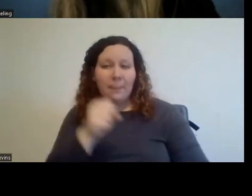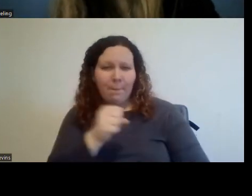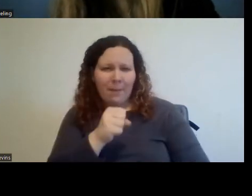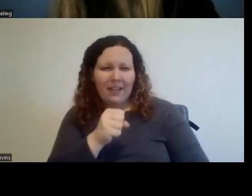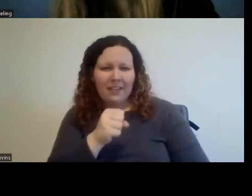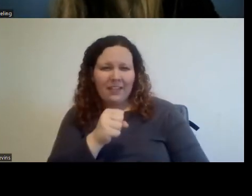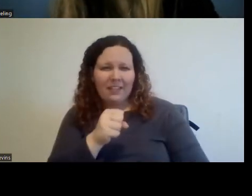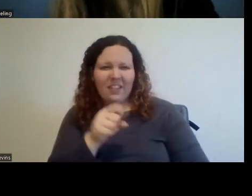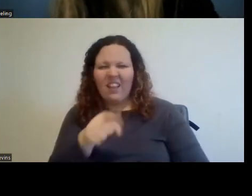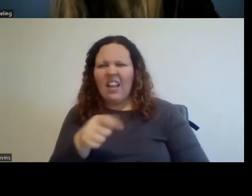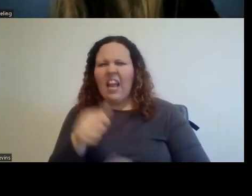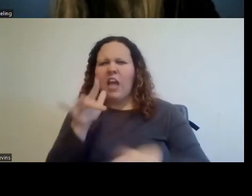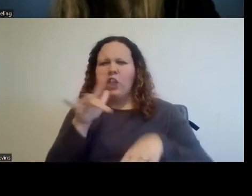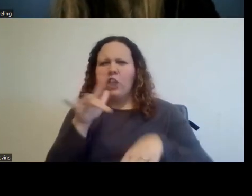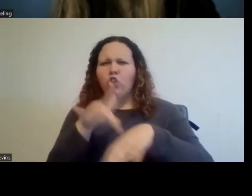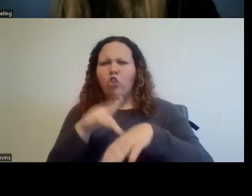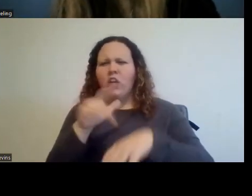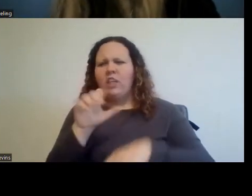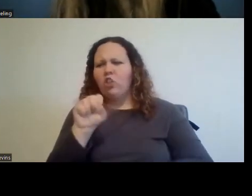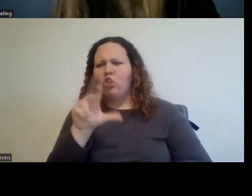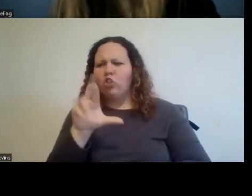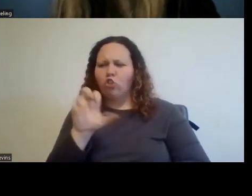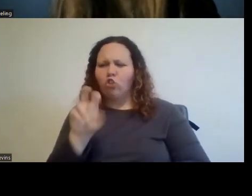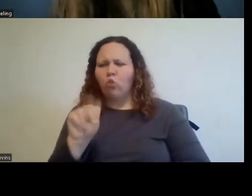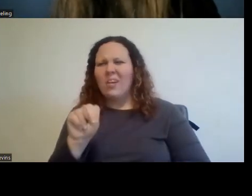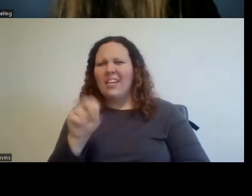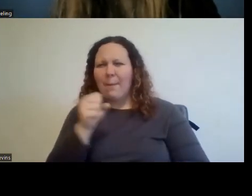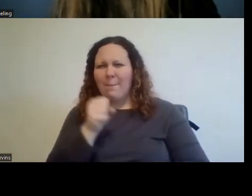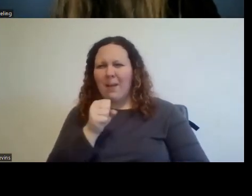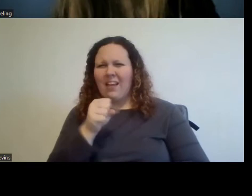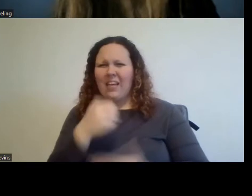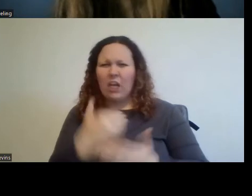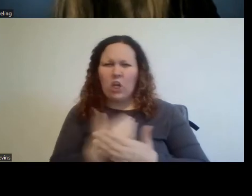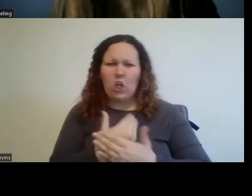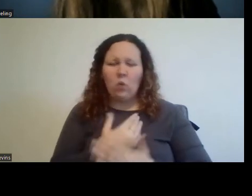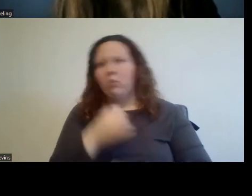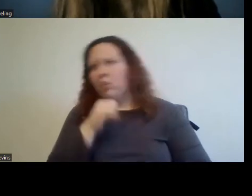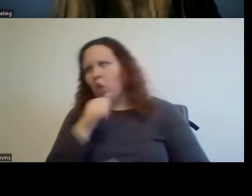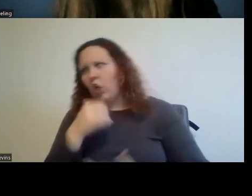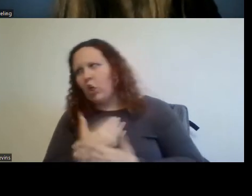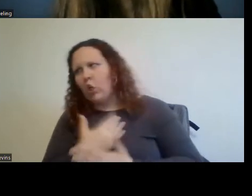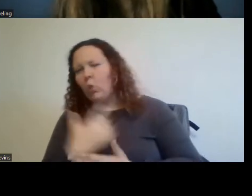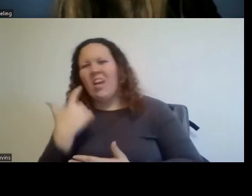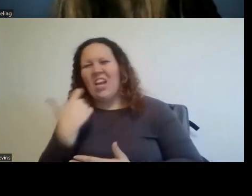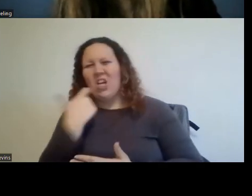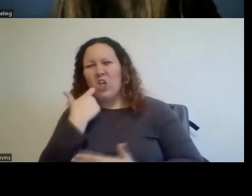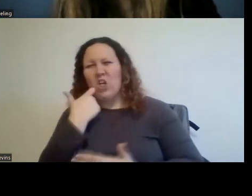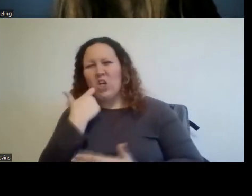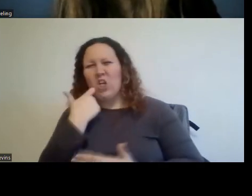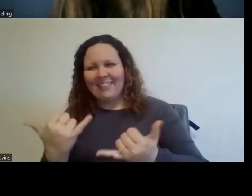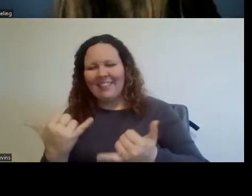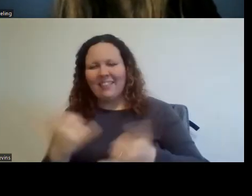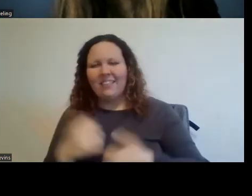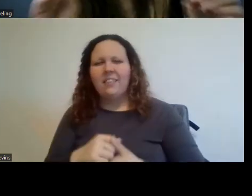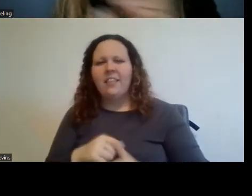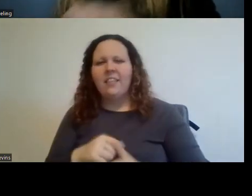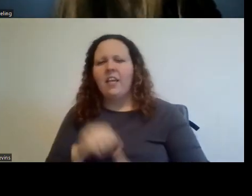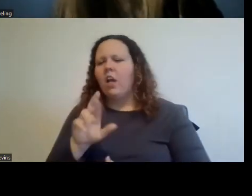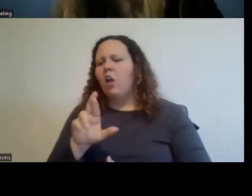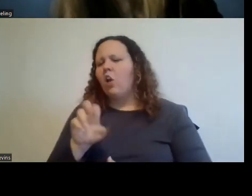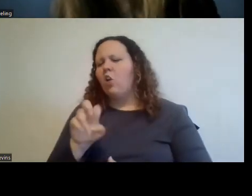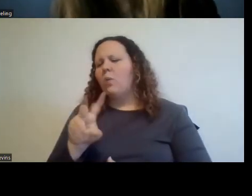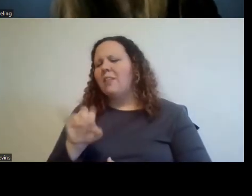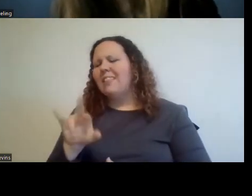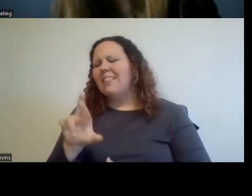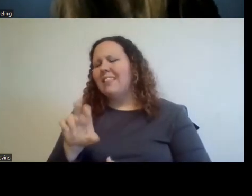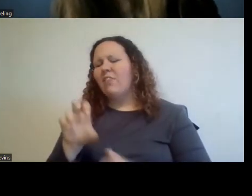is the touchscreen mic. This is new, not new. This is current. These are receivers that they can actually download